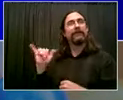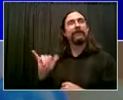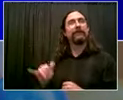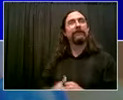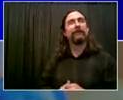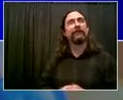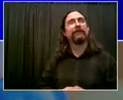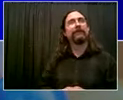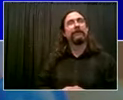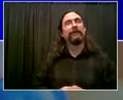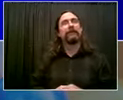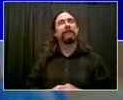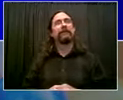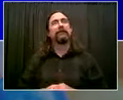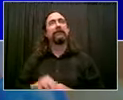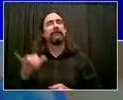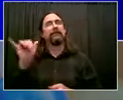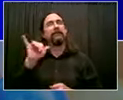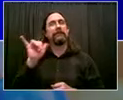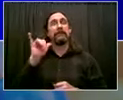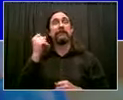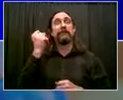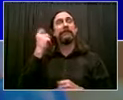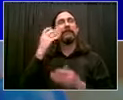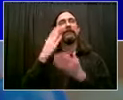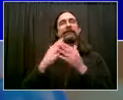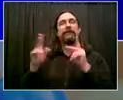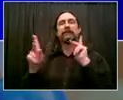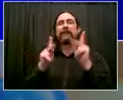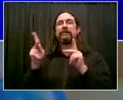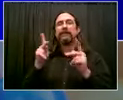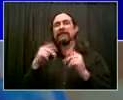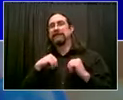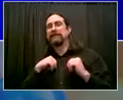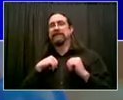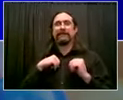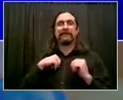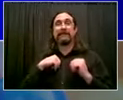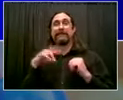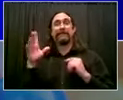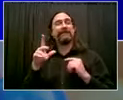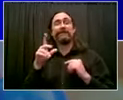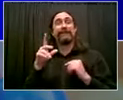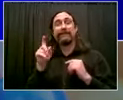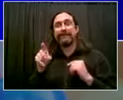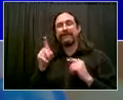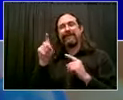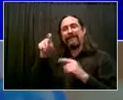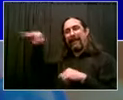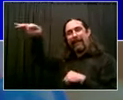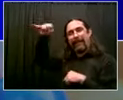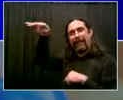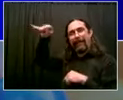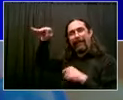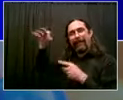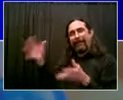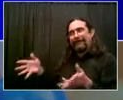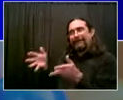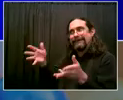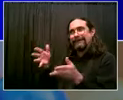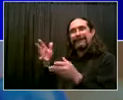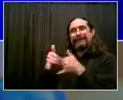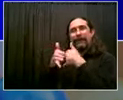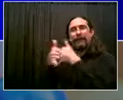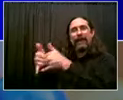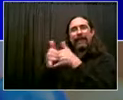focus. So the incentives are helping with that. We've offered tickets to the Governor's Ball, gym memberships, staycations. Thursday,